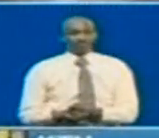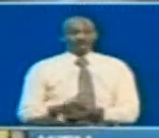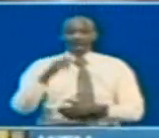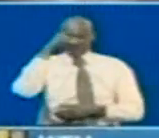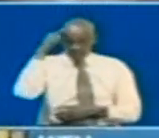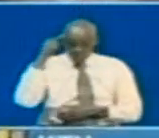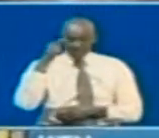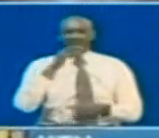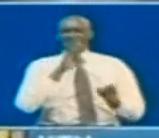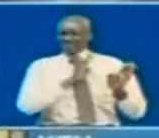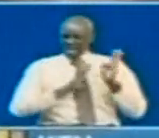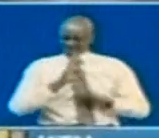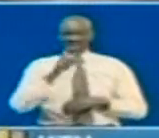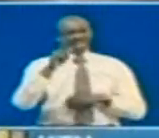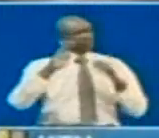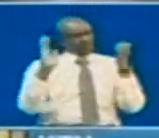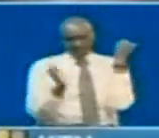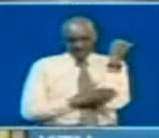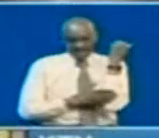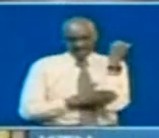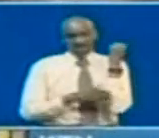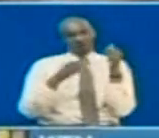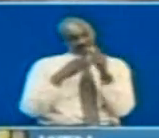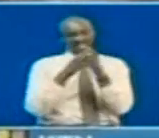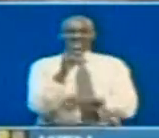Because the conduct was unbecoming of our leaders,